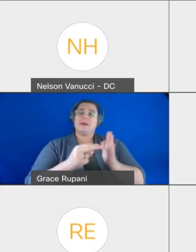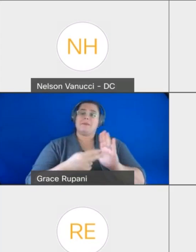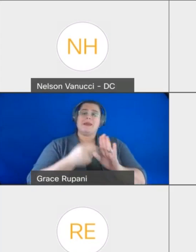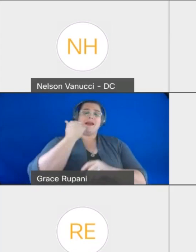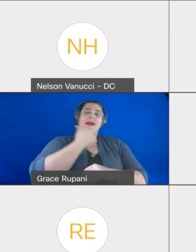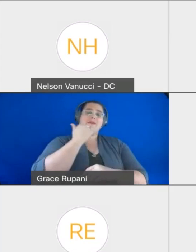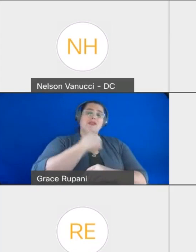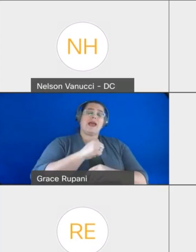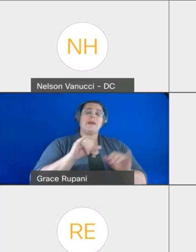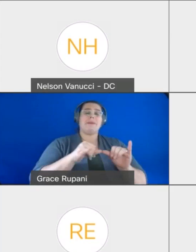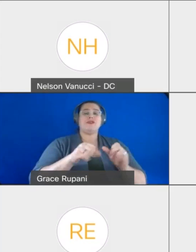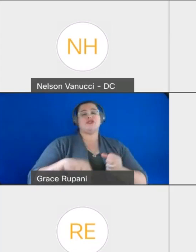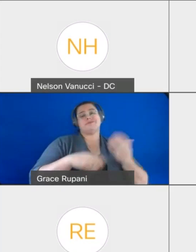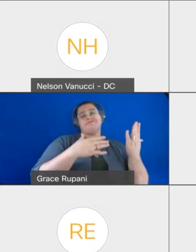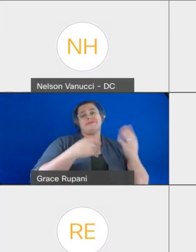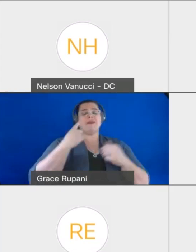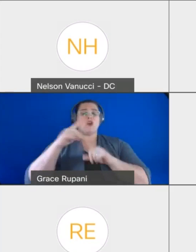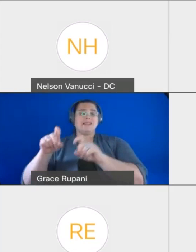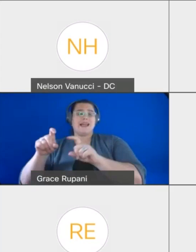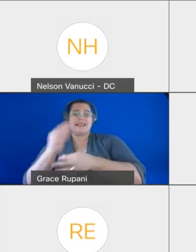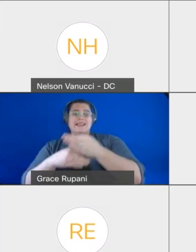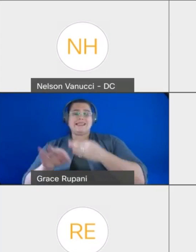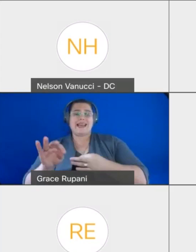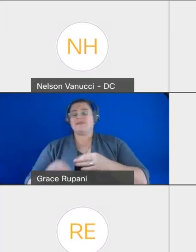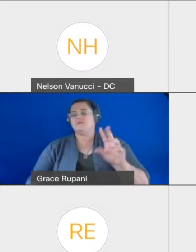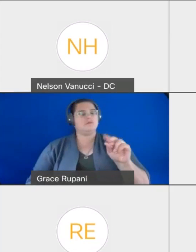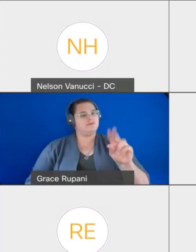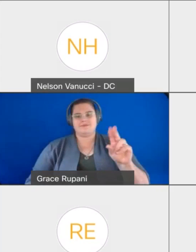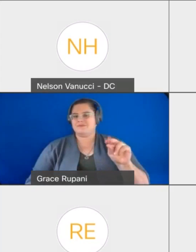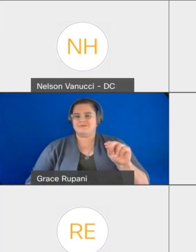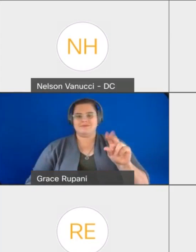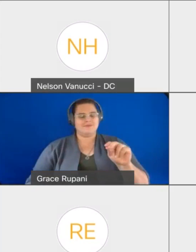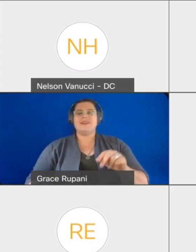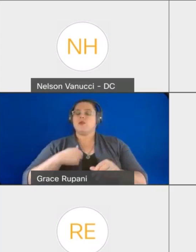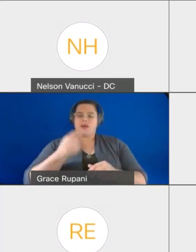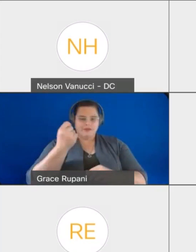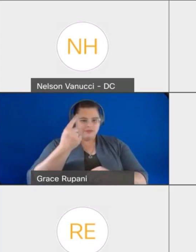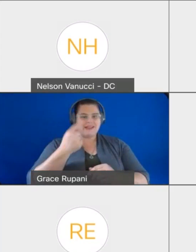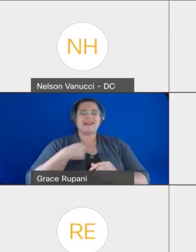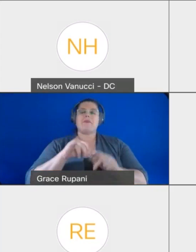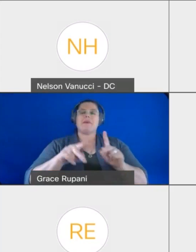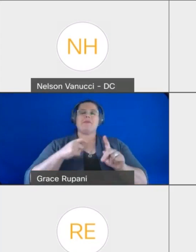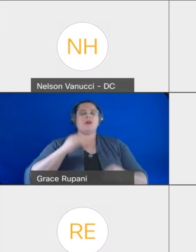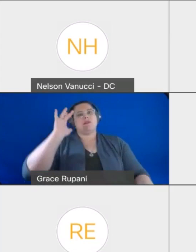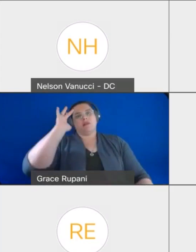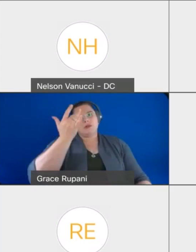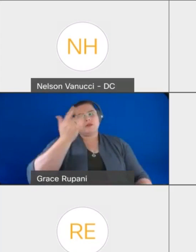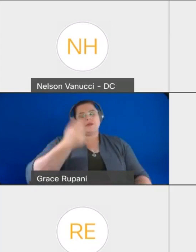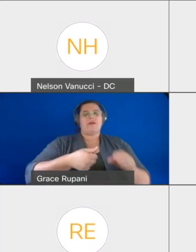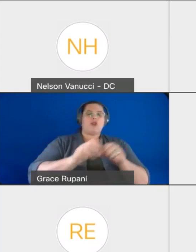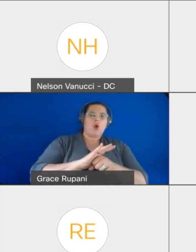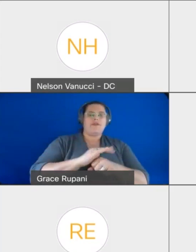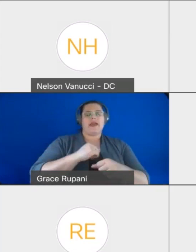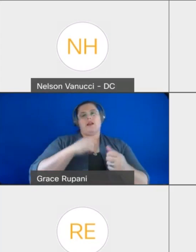so I think it's really easy, and we're seeing this, people getting, COVID fatigue, where they're just tired of all these different